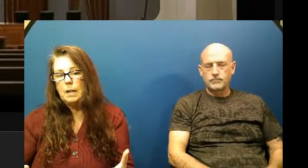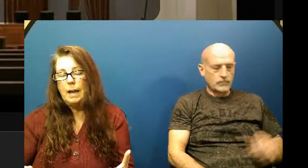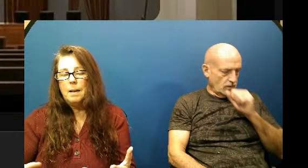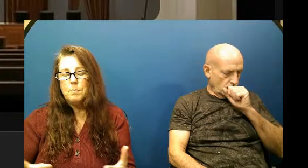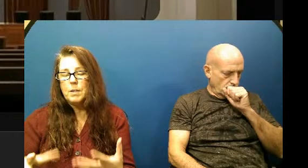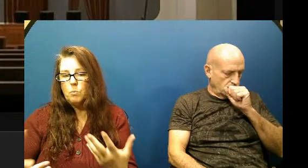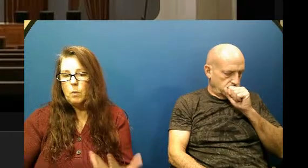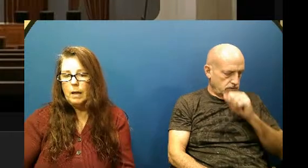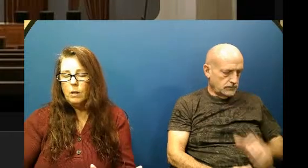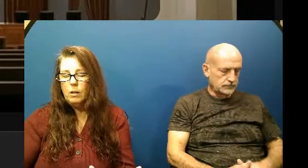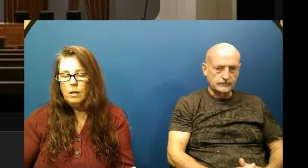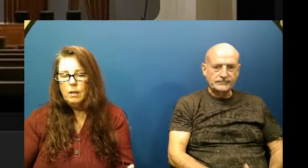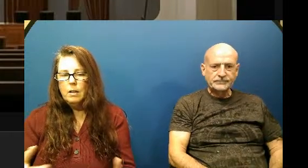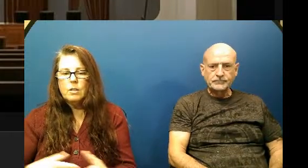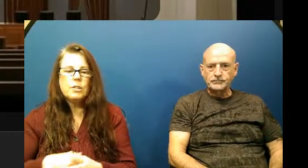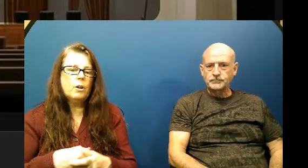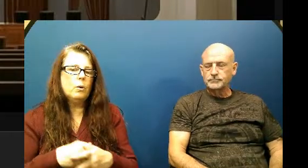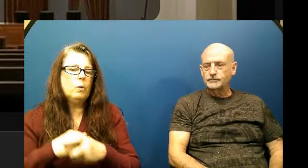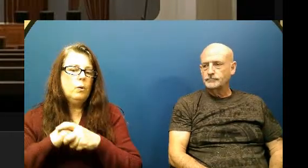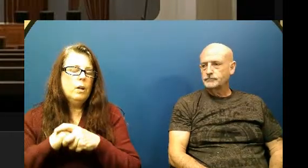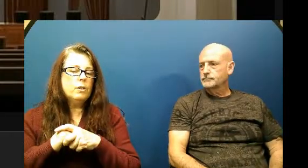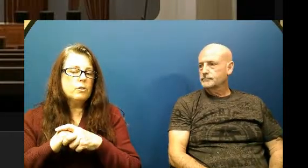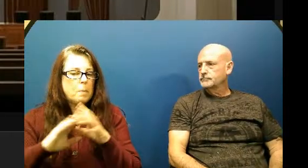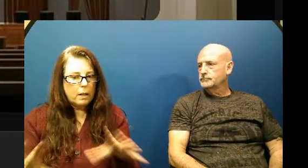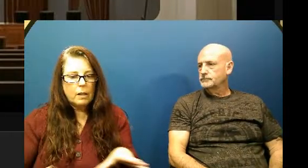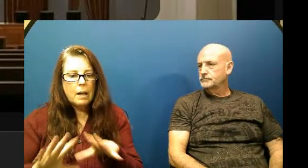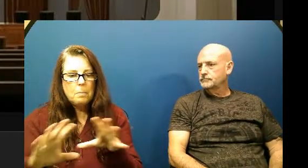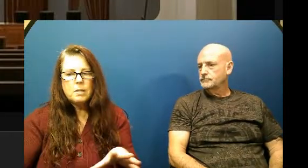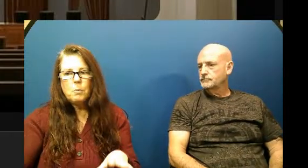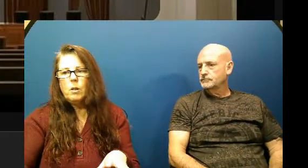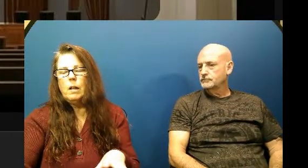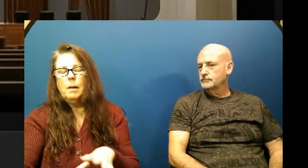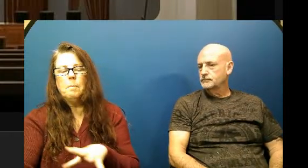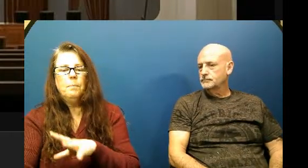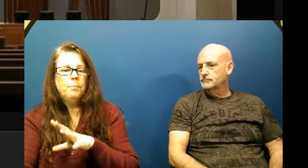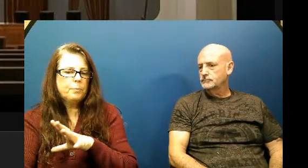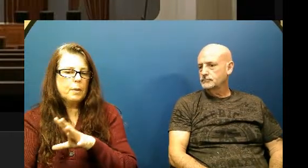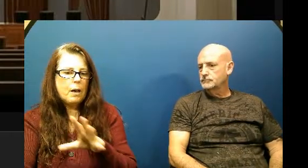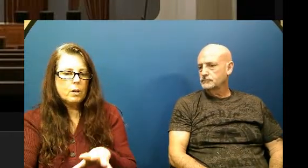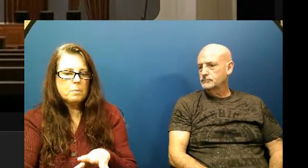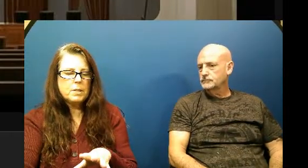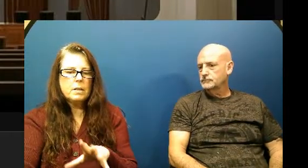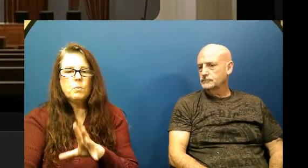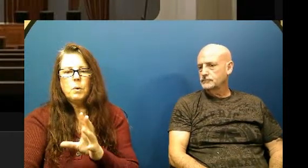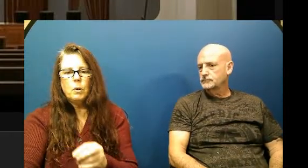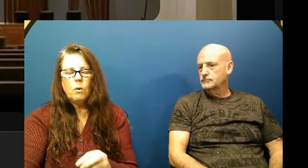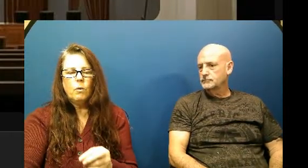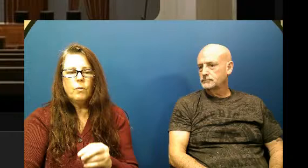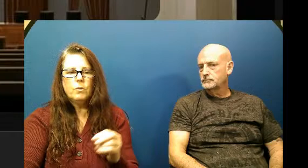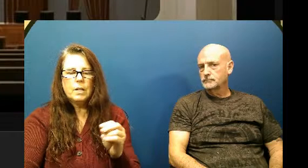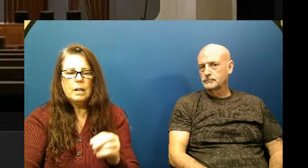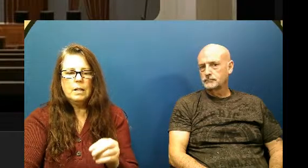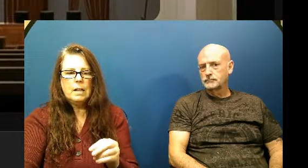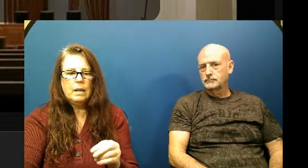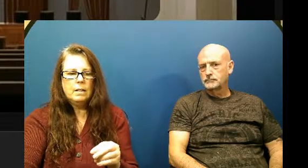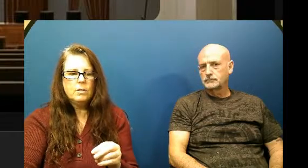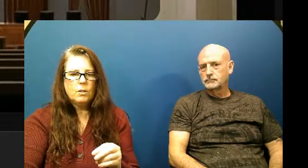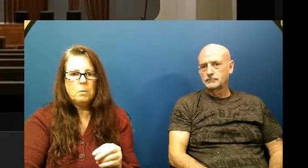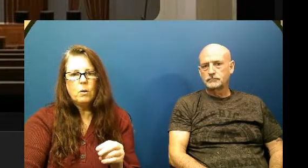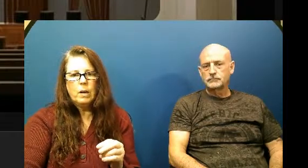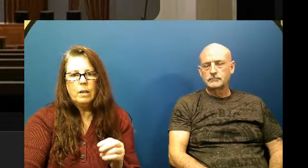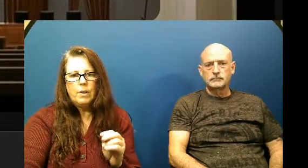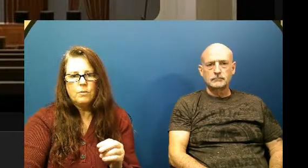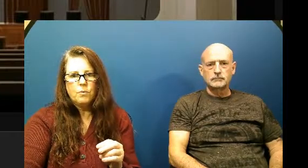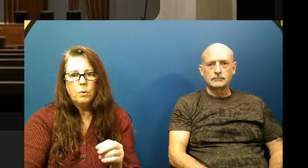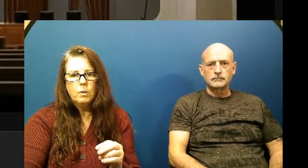social media apps as well. So there's a lot of possible outcomes to this. We will go over those again at the end. So